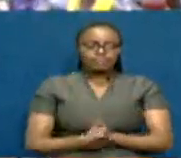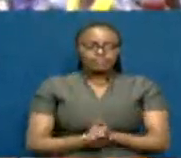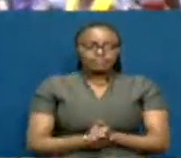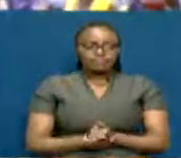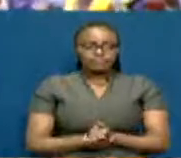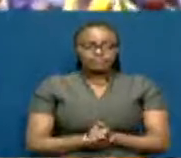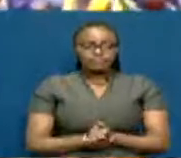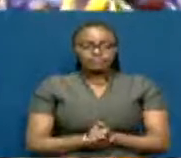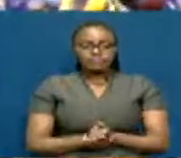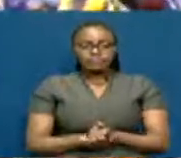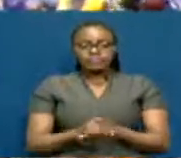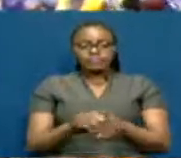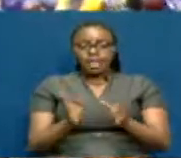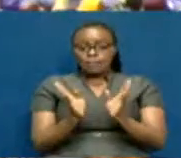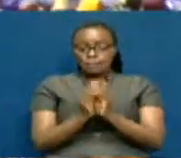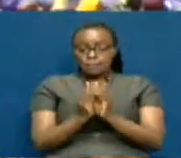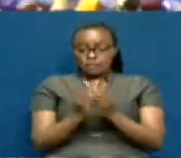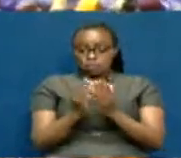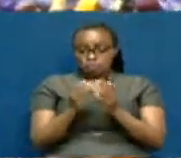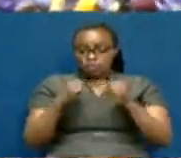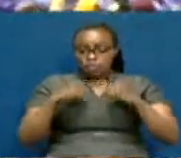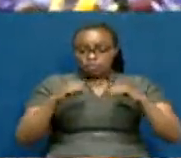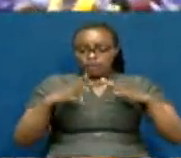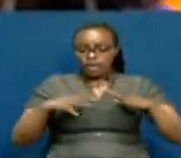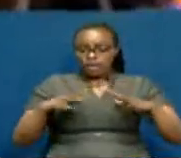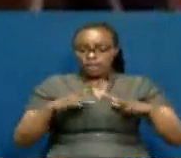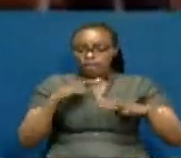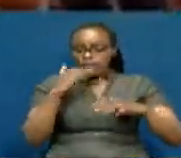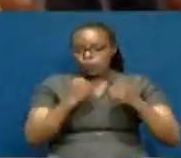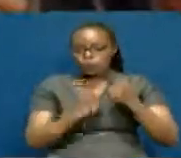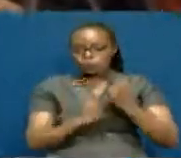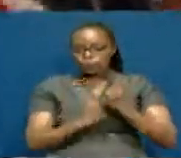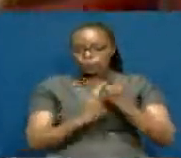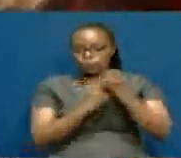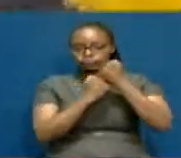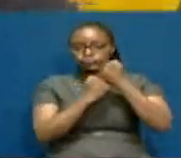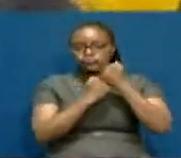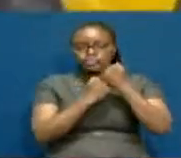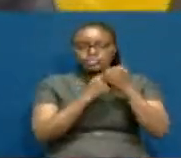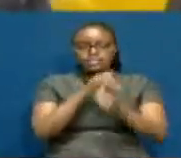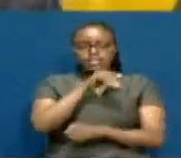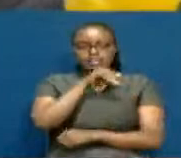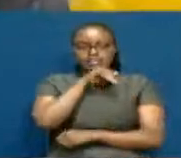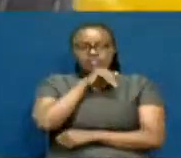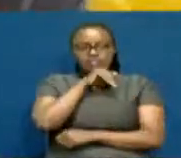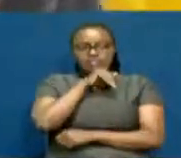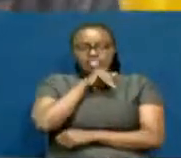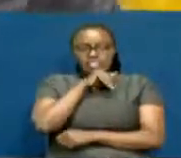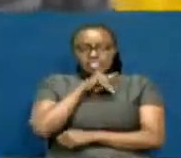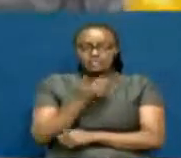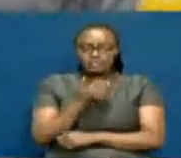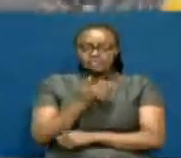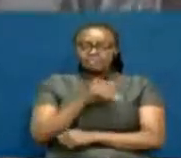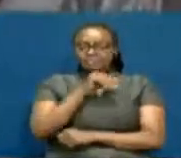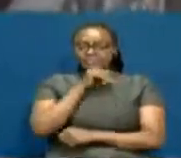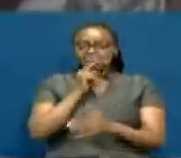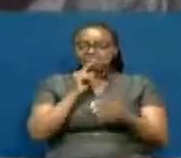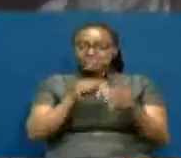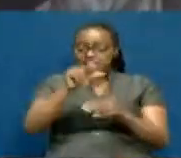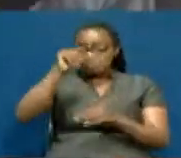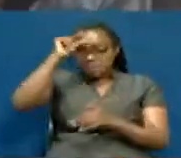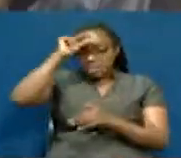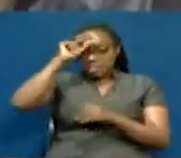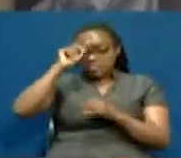In a meeting with Boda Boda operators who endorsed this presidential bid, Odinga said his government,